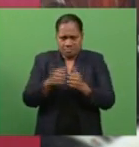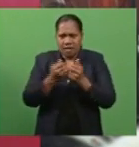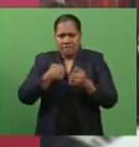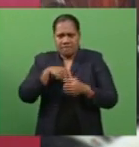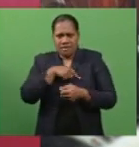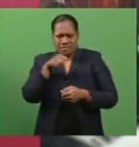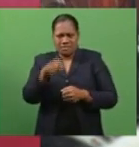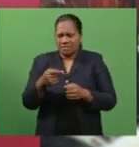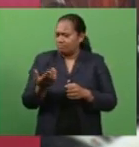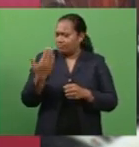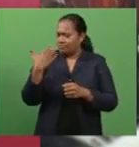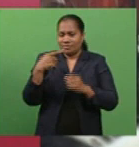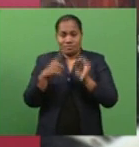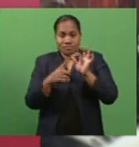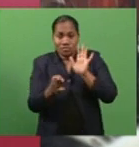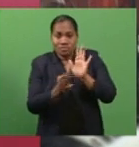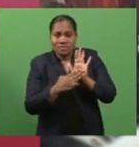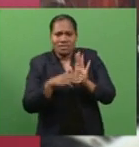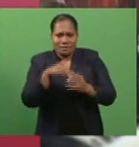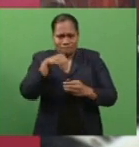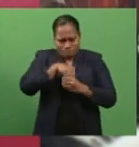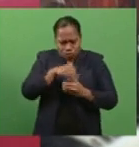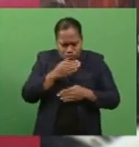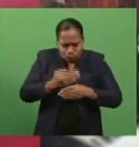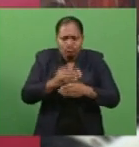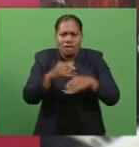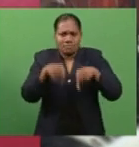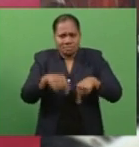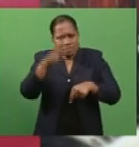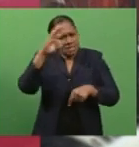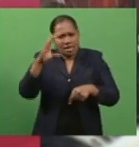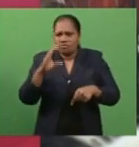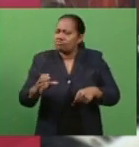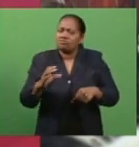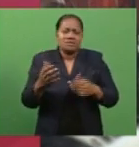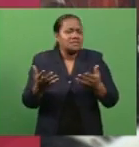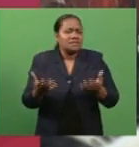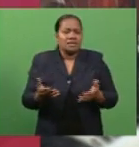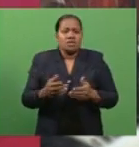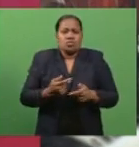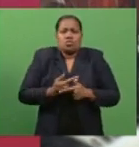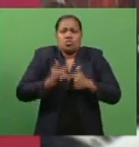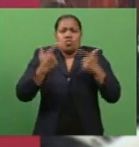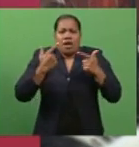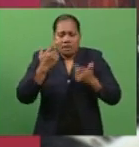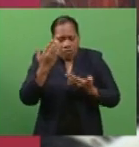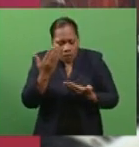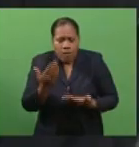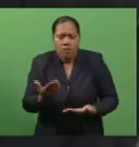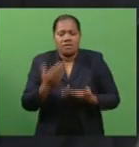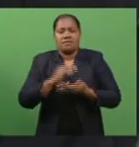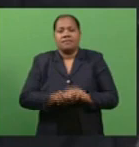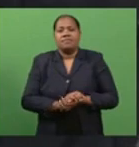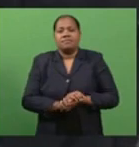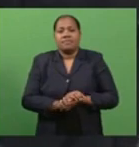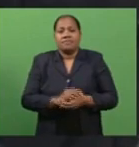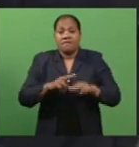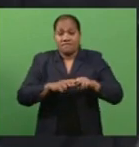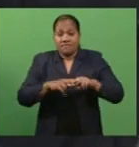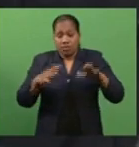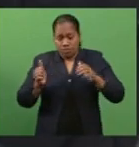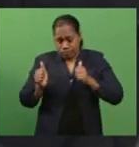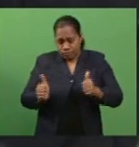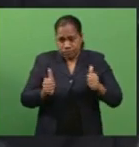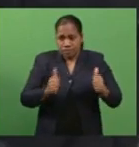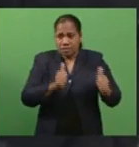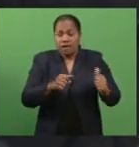Minister, which has served this country very sincerely and with great honor. Funeral arrangements for the late Tui